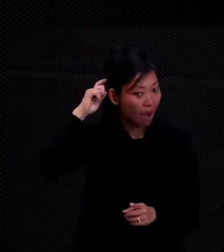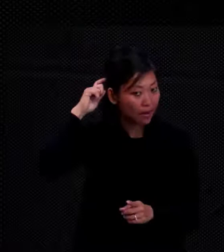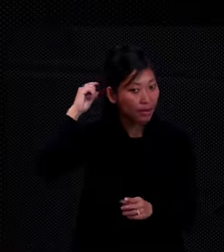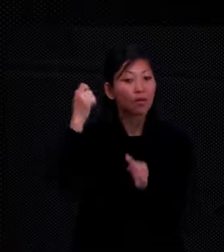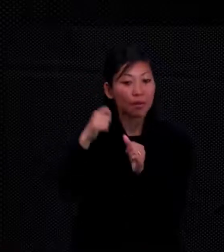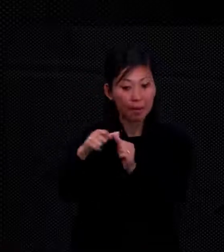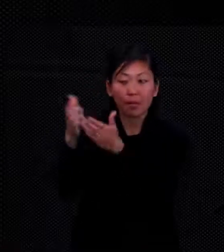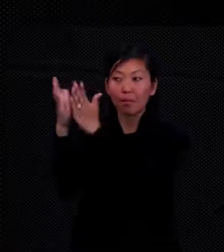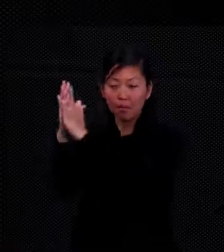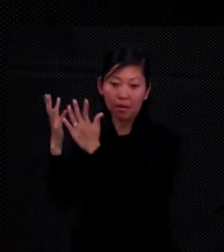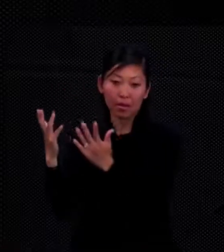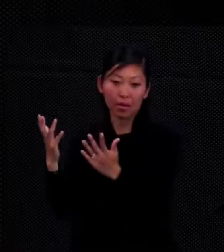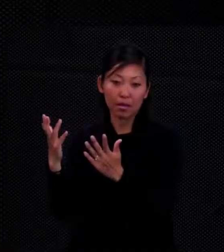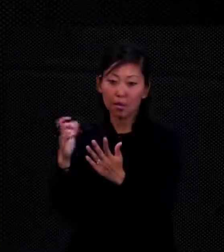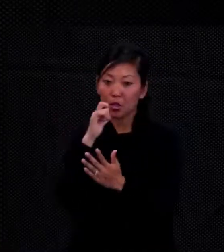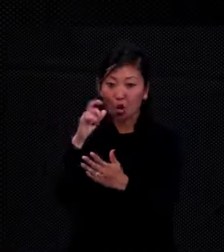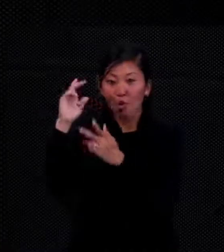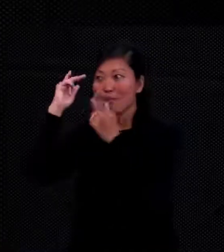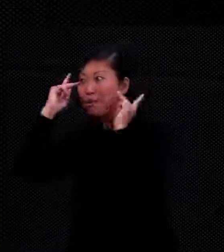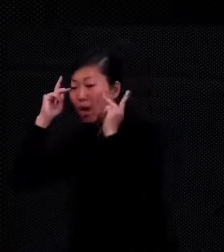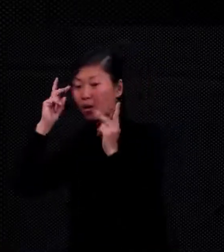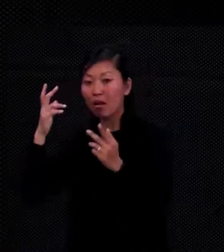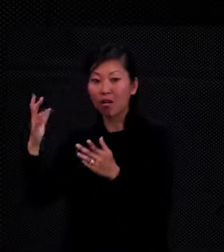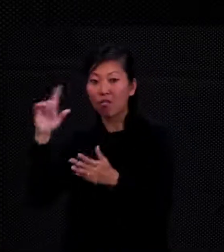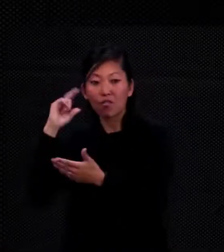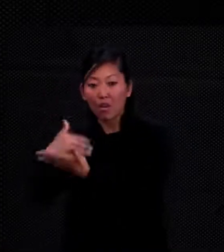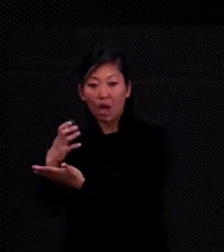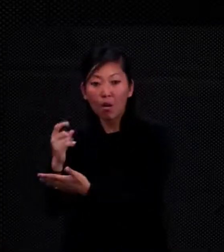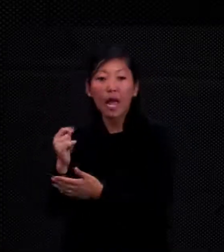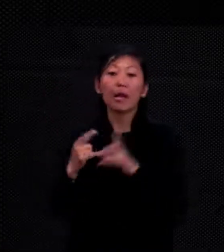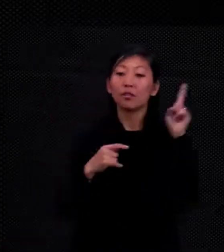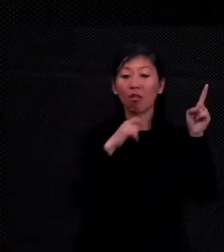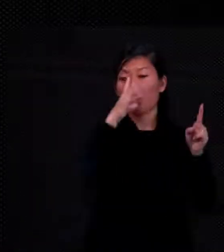us. But here's the truth about Satan, or the devil.